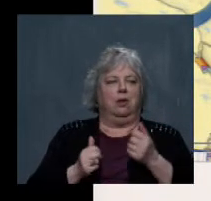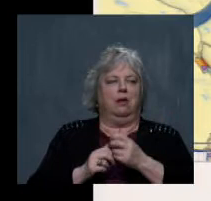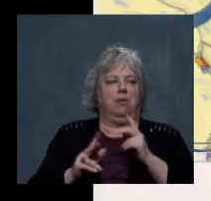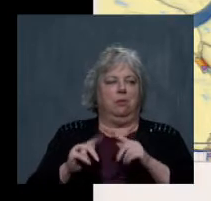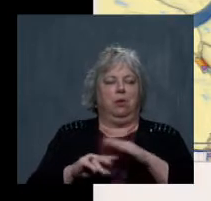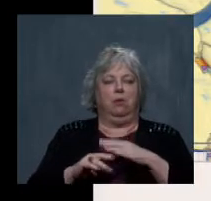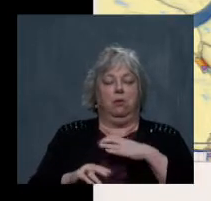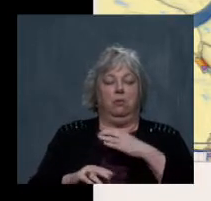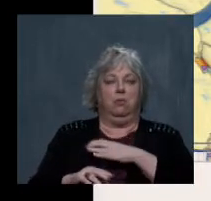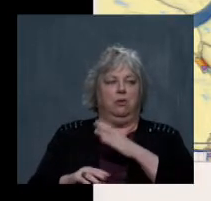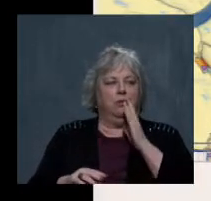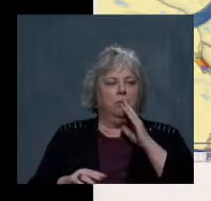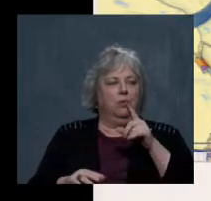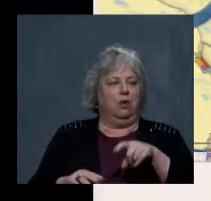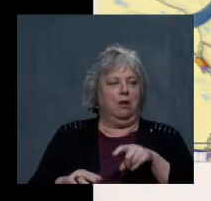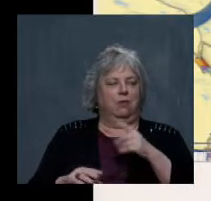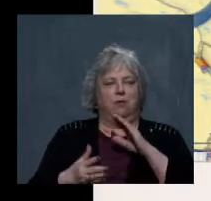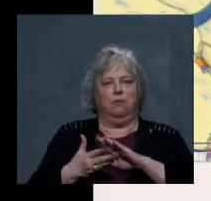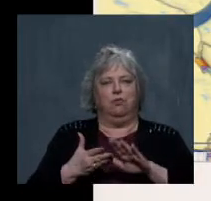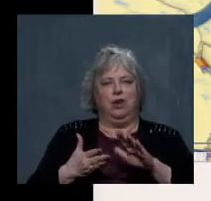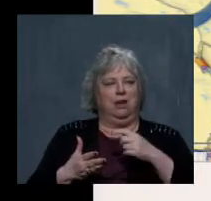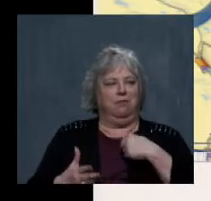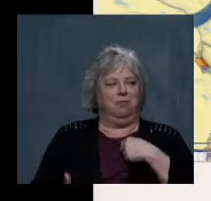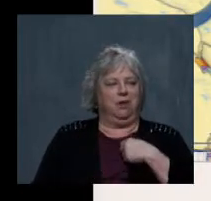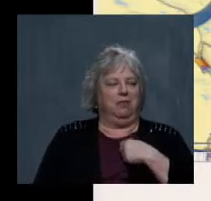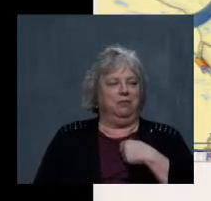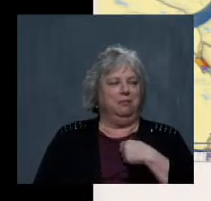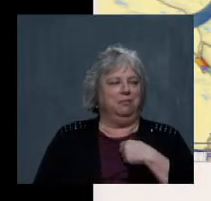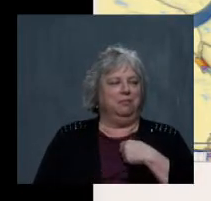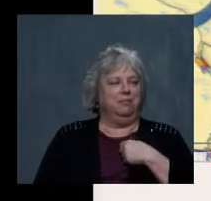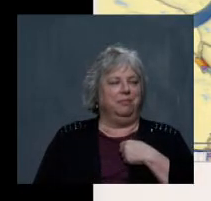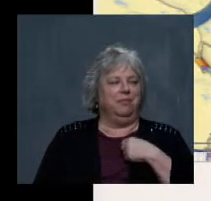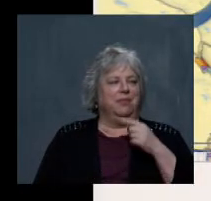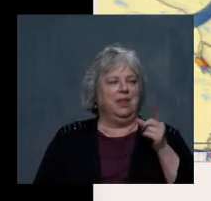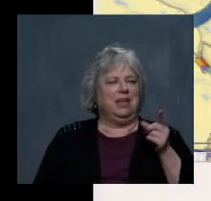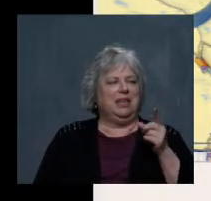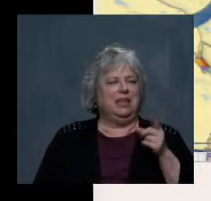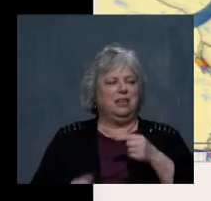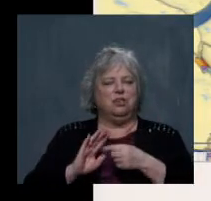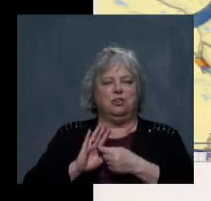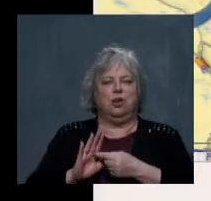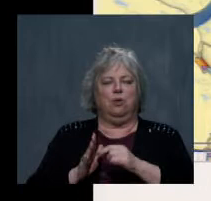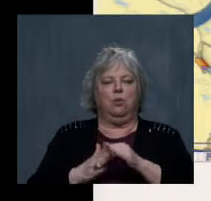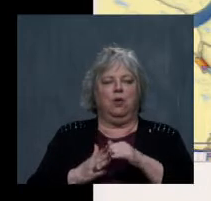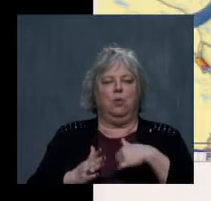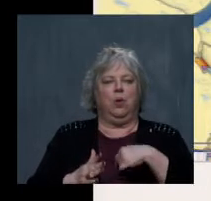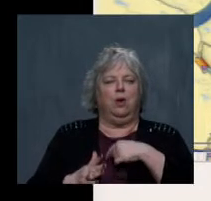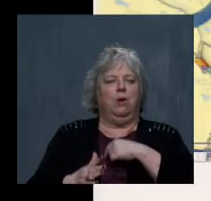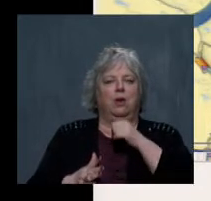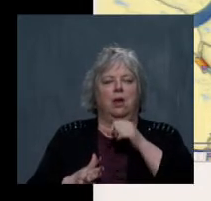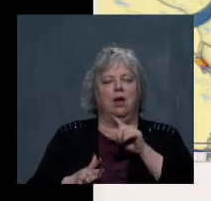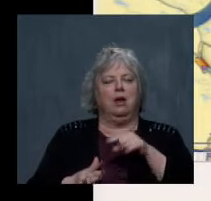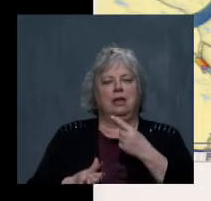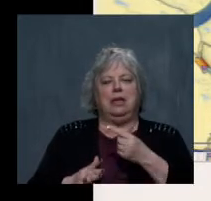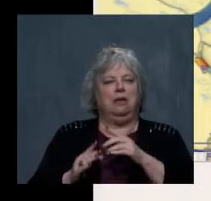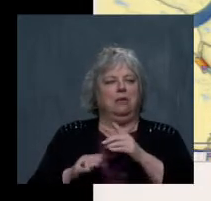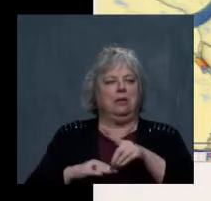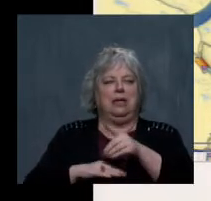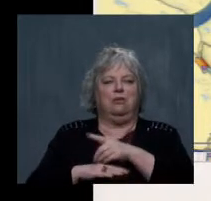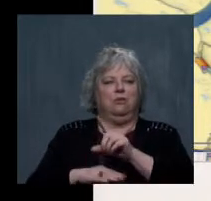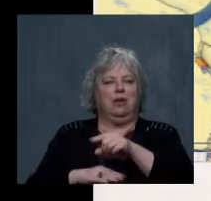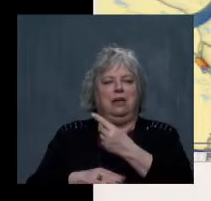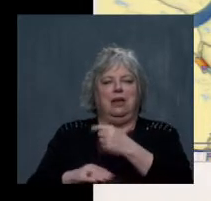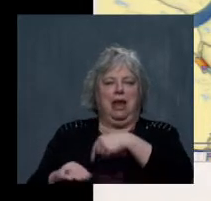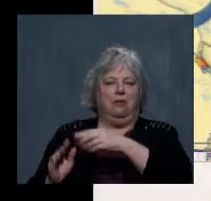have to forgive me for being so redundant, but this shows that we're not a single business district downtown anymore. We